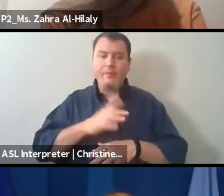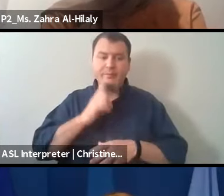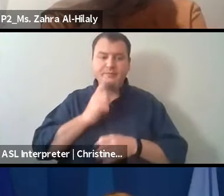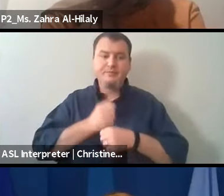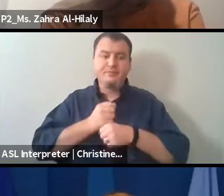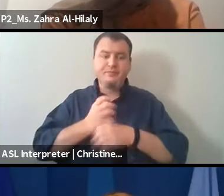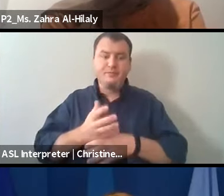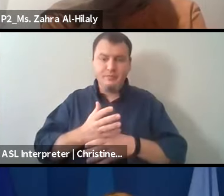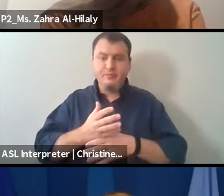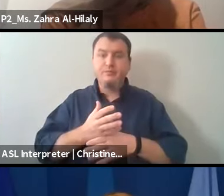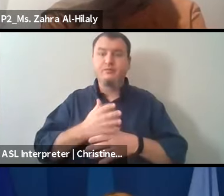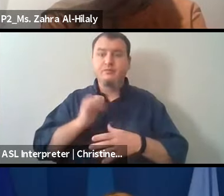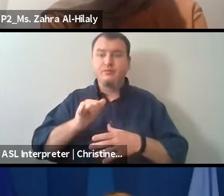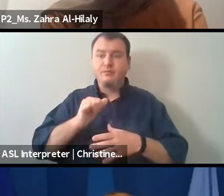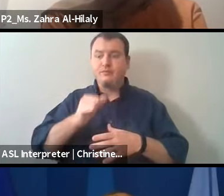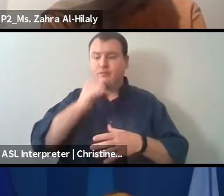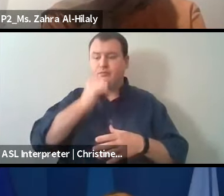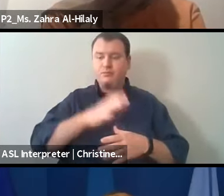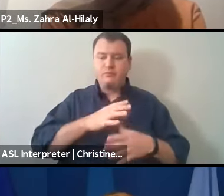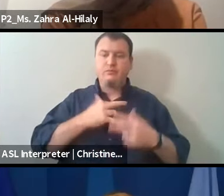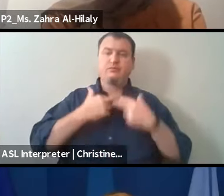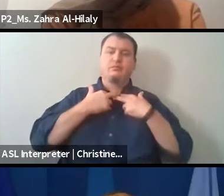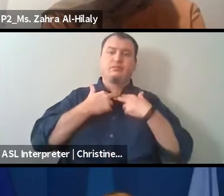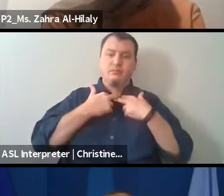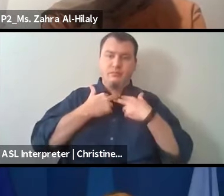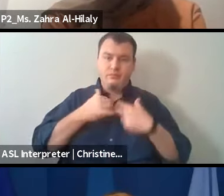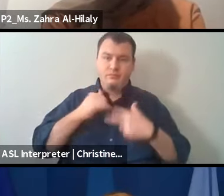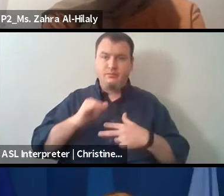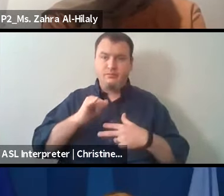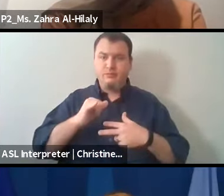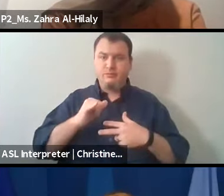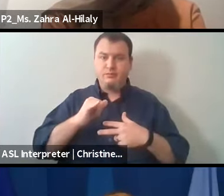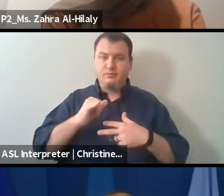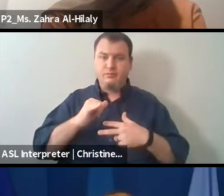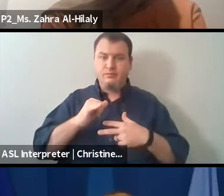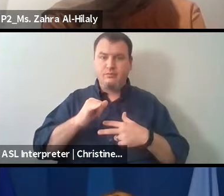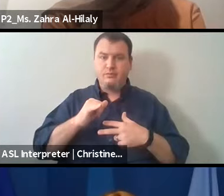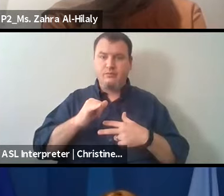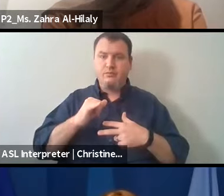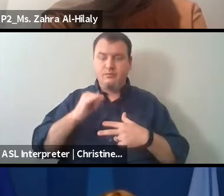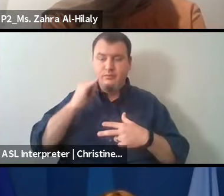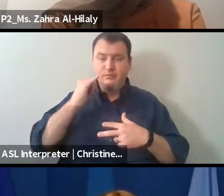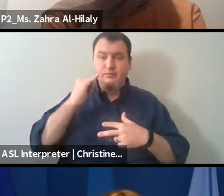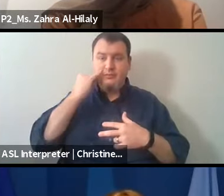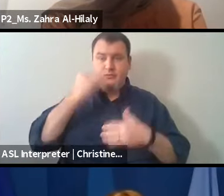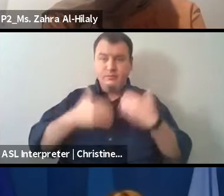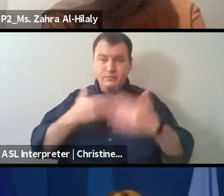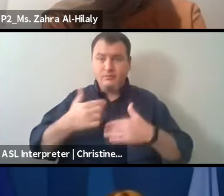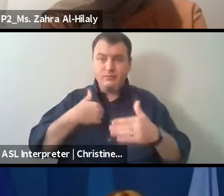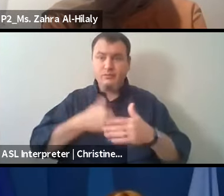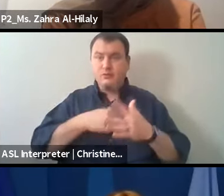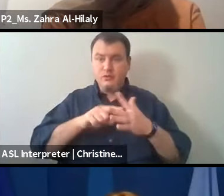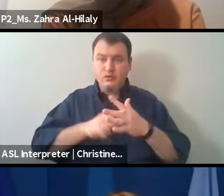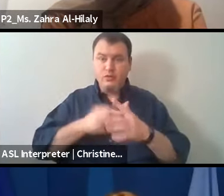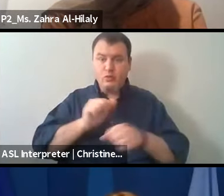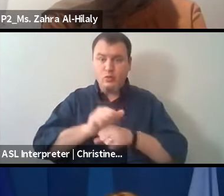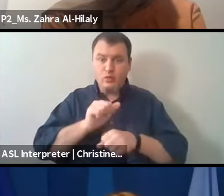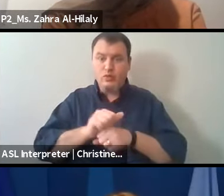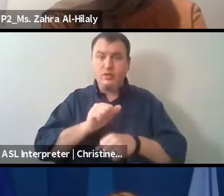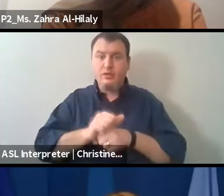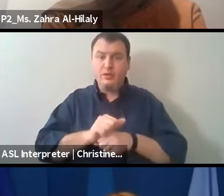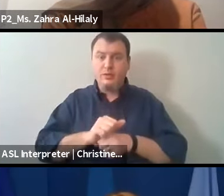corners. As long as they can start working or showing like they're